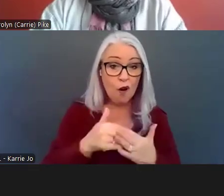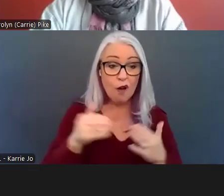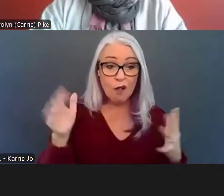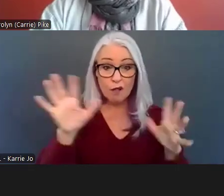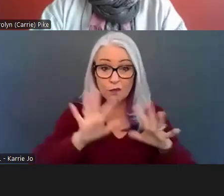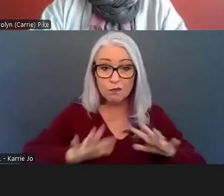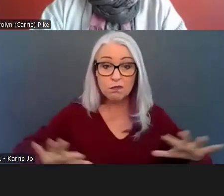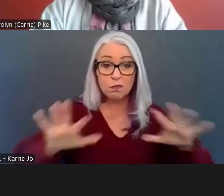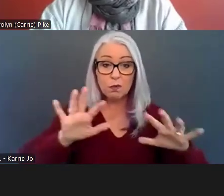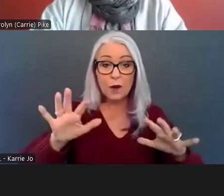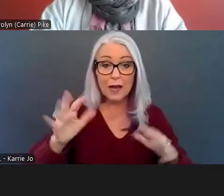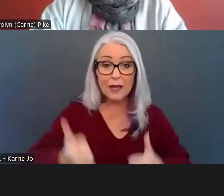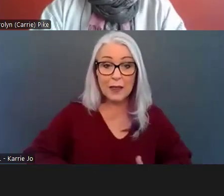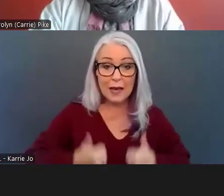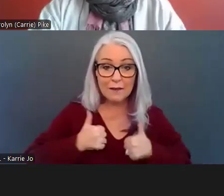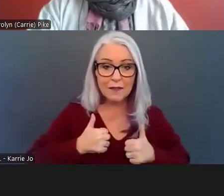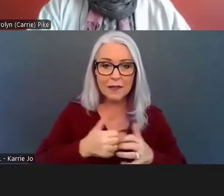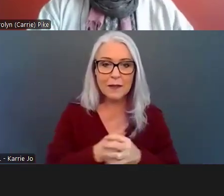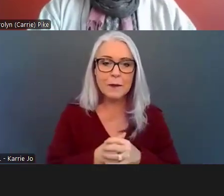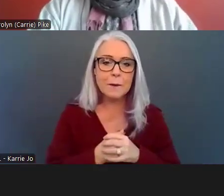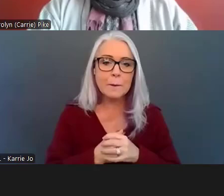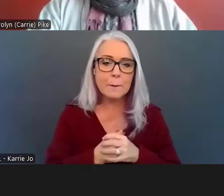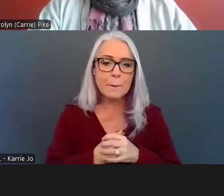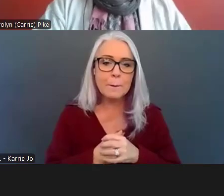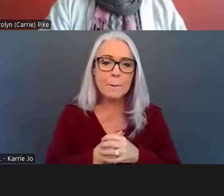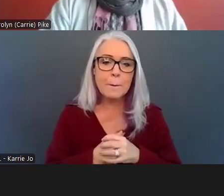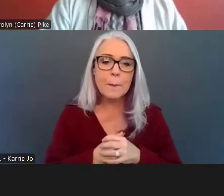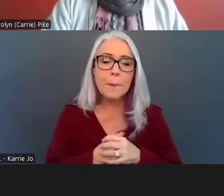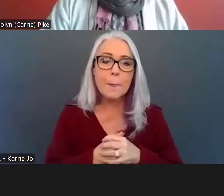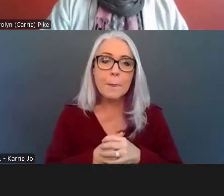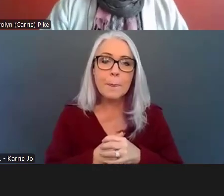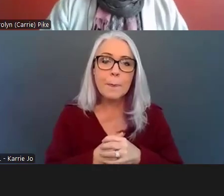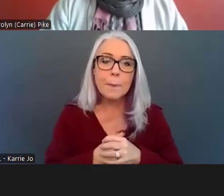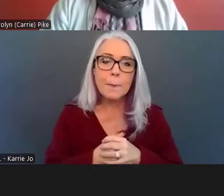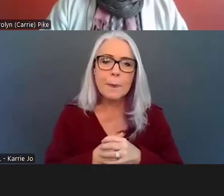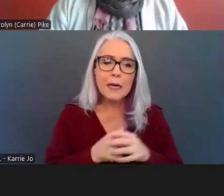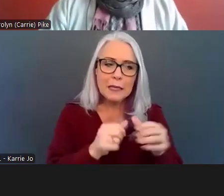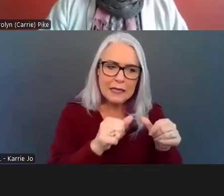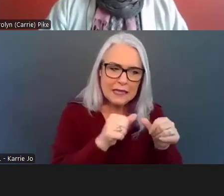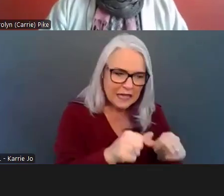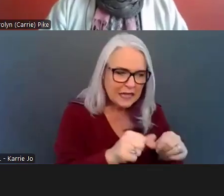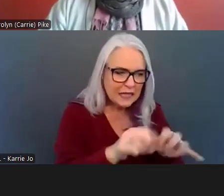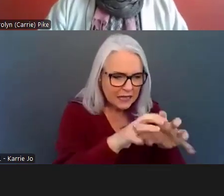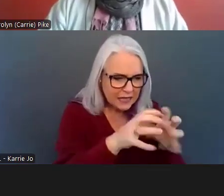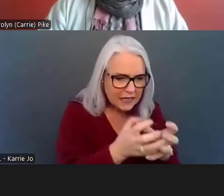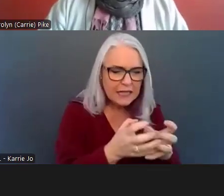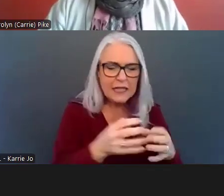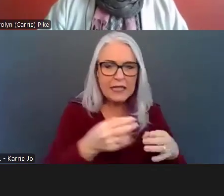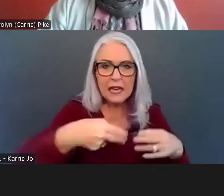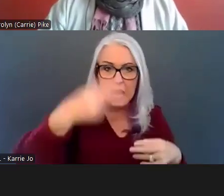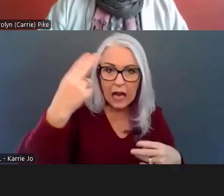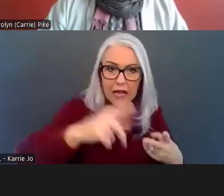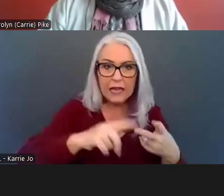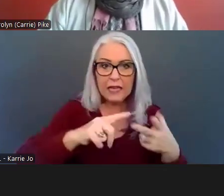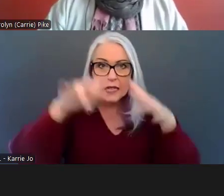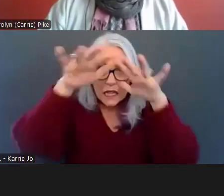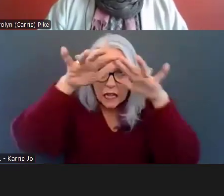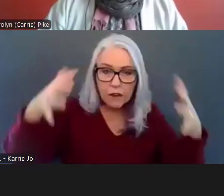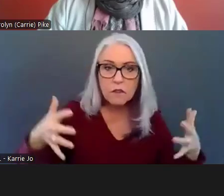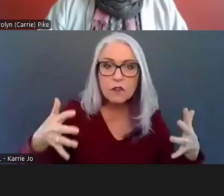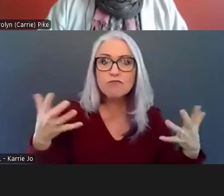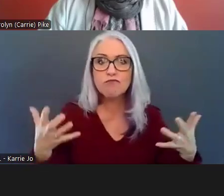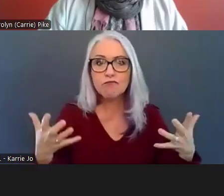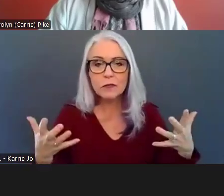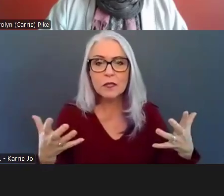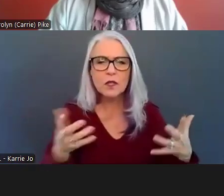from sort of density to height to cover all influence those conditions. And if we think about things that are especially